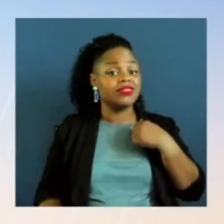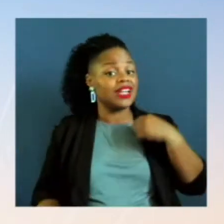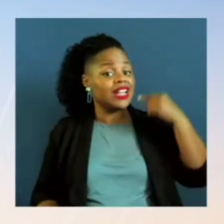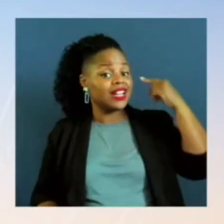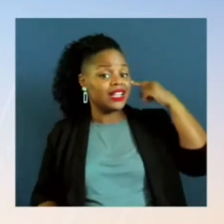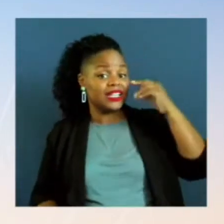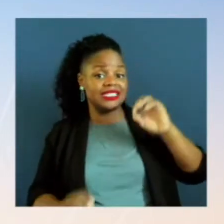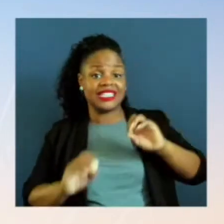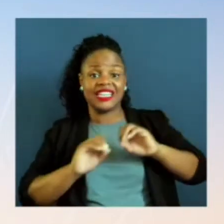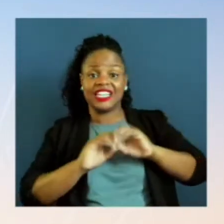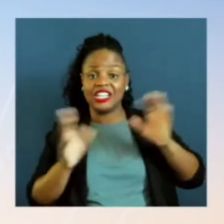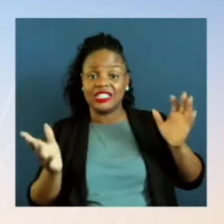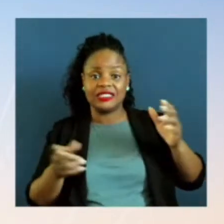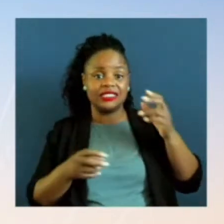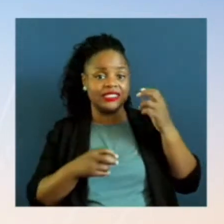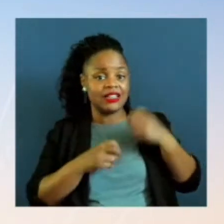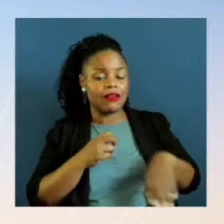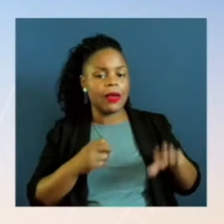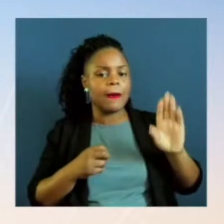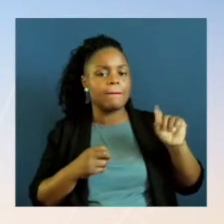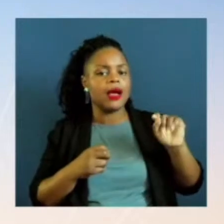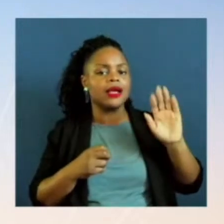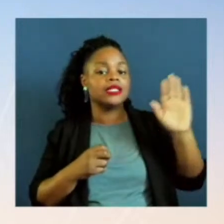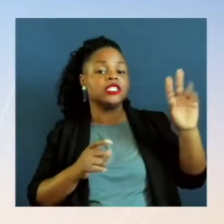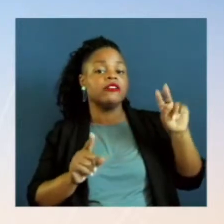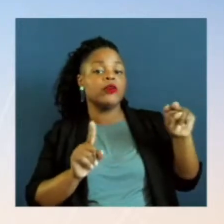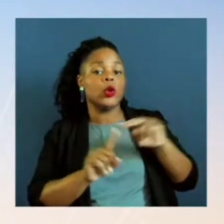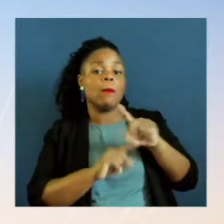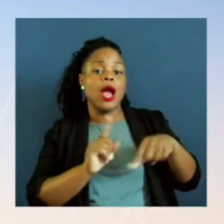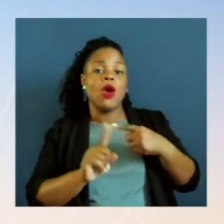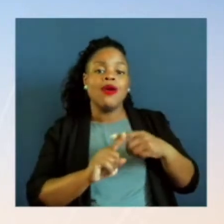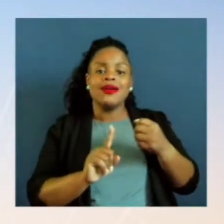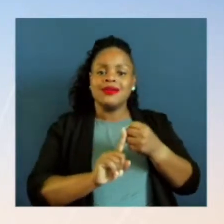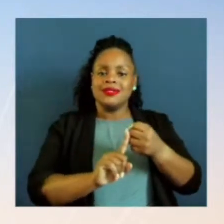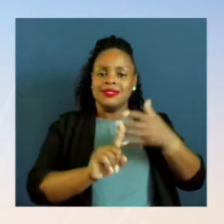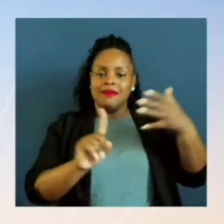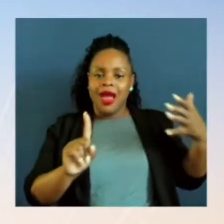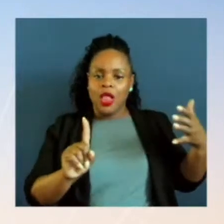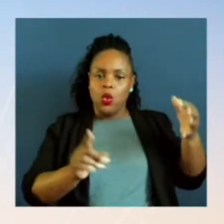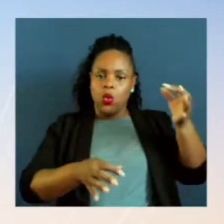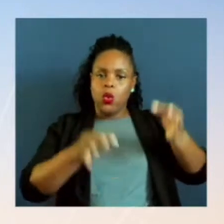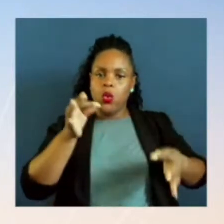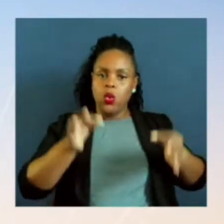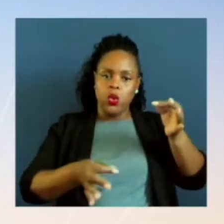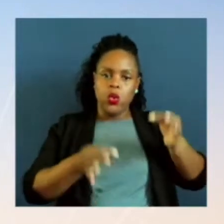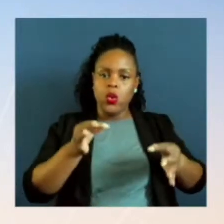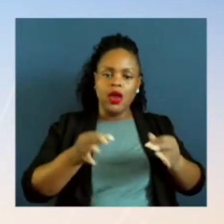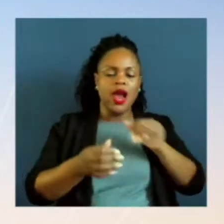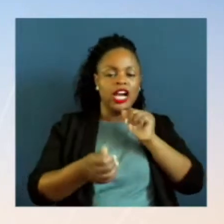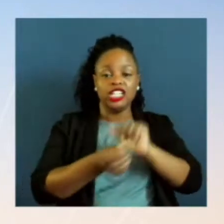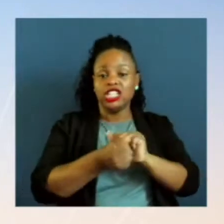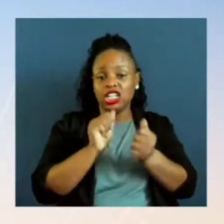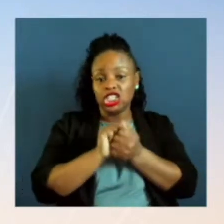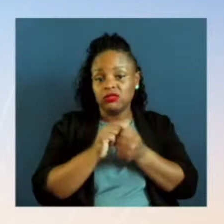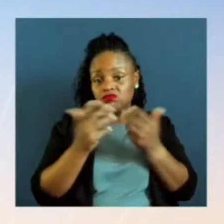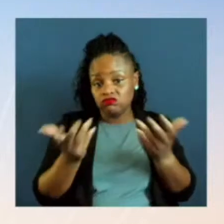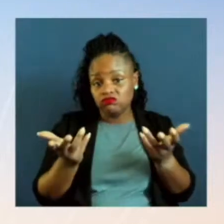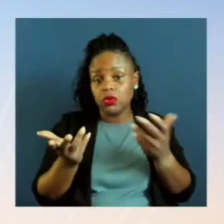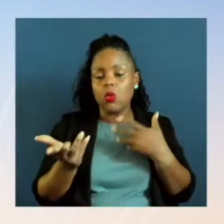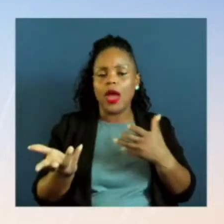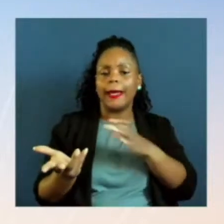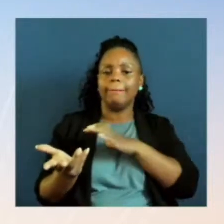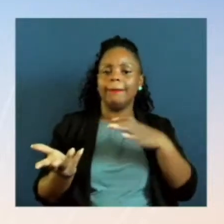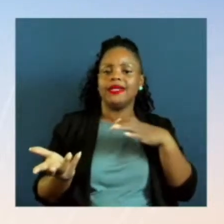the expansion of courts has not changed. He also wants this group, this commission, to take a close look at a range of issues, not just